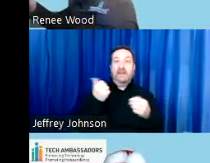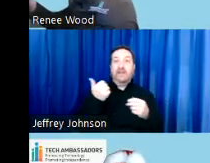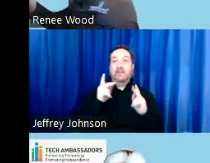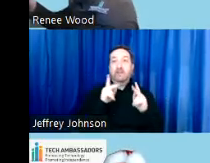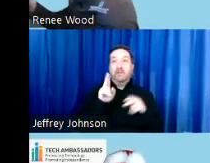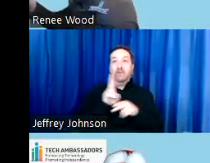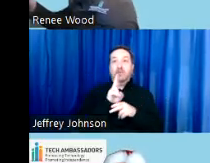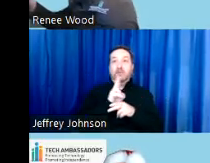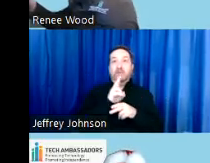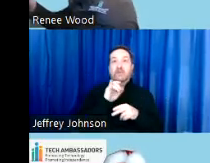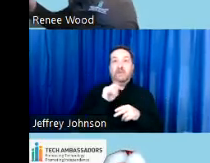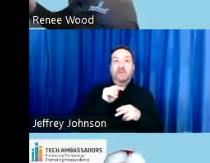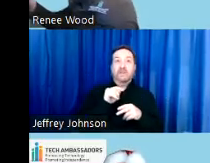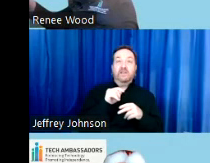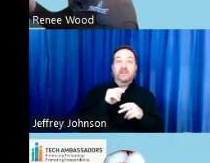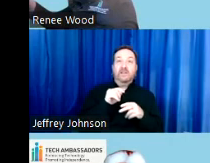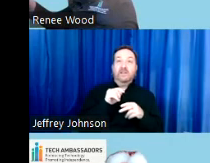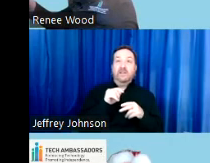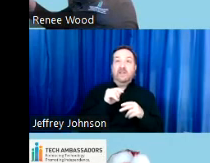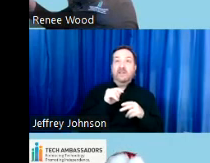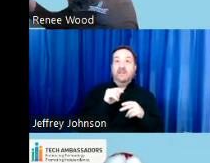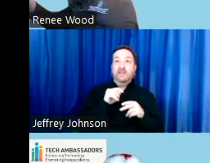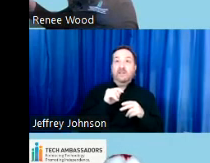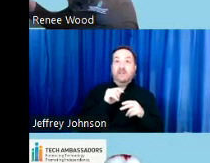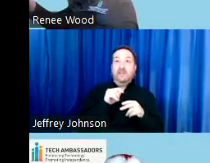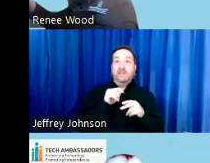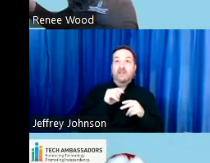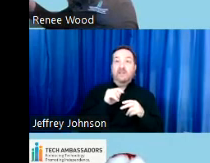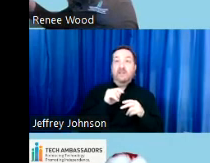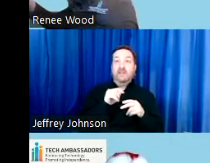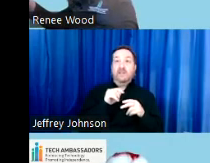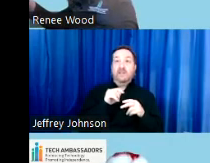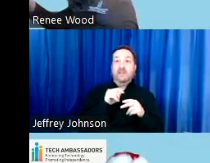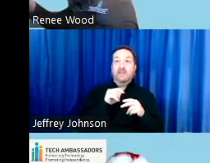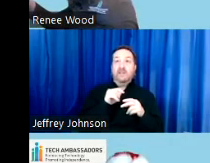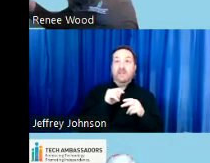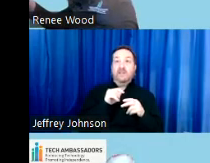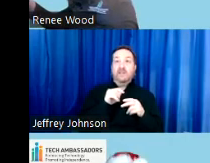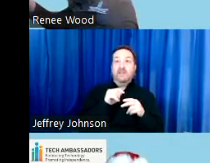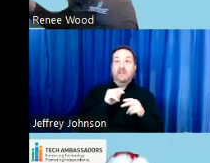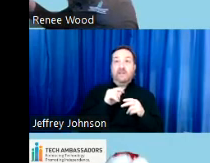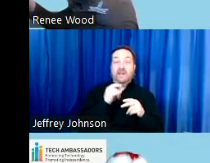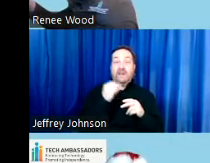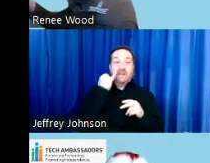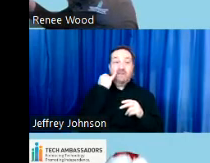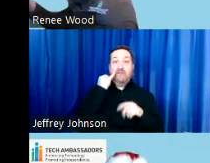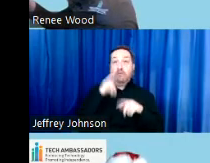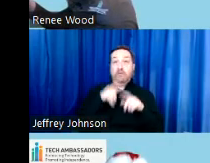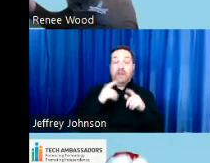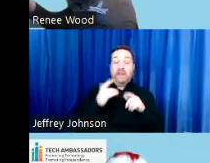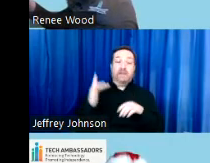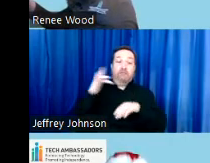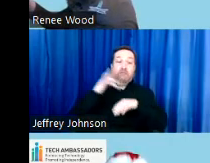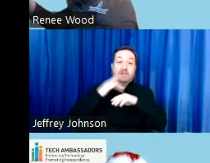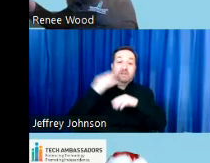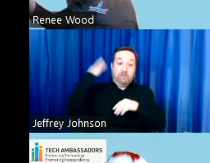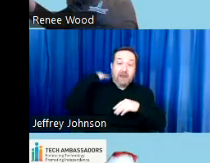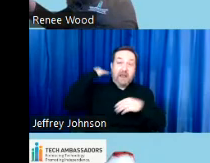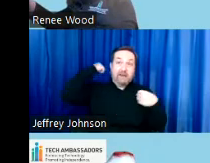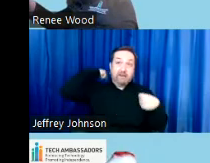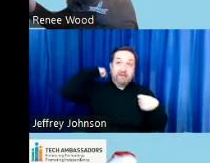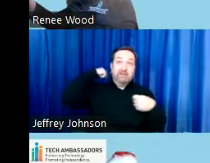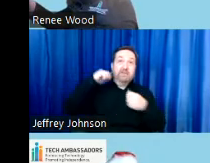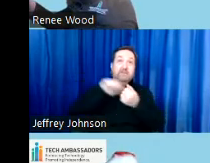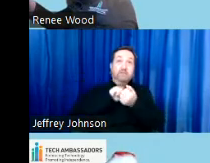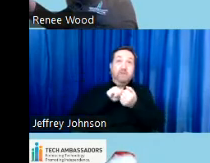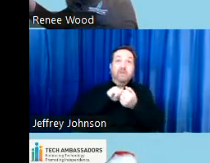too, or even under your arms if you can't reach under your arm, that would